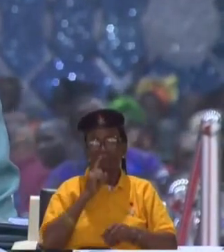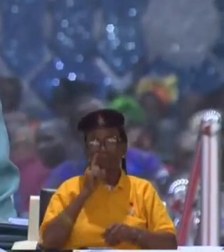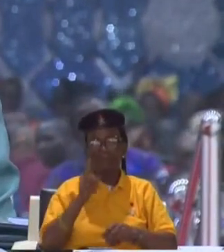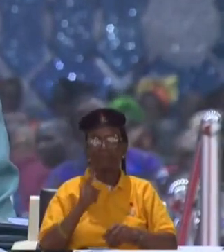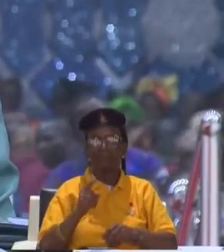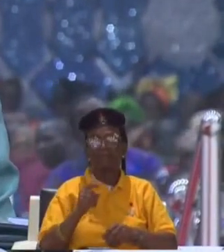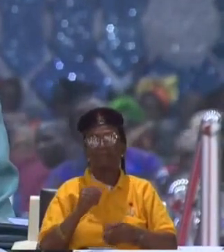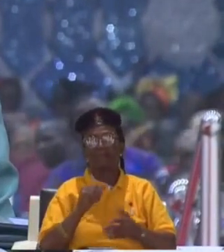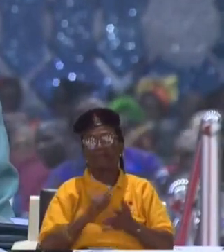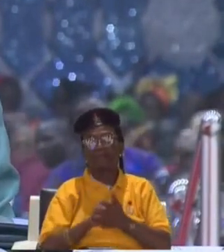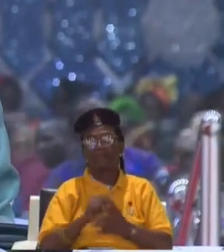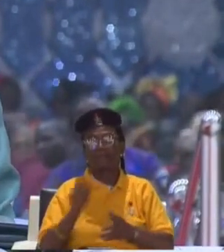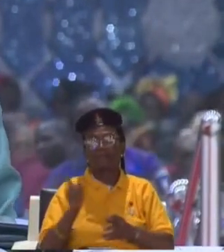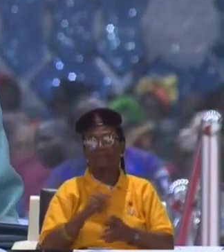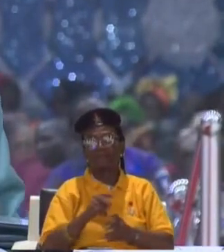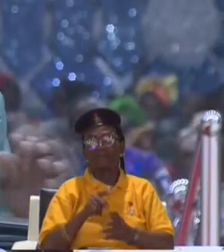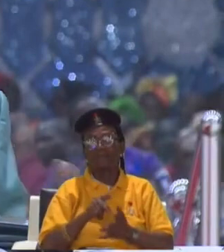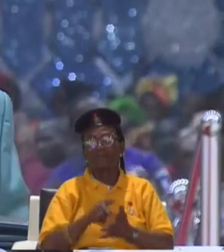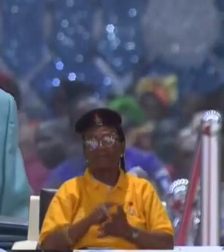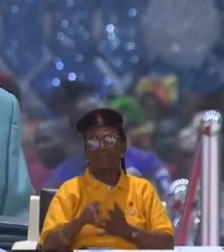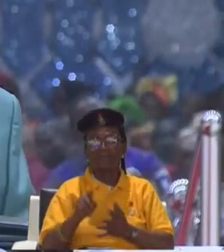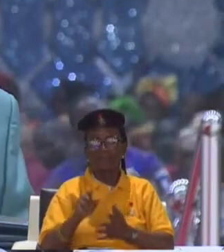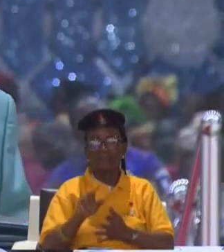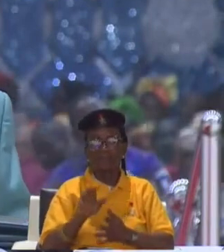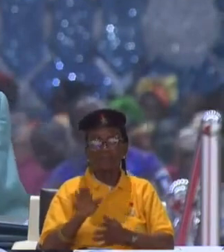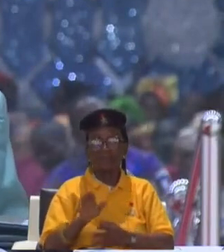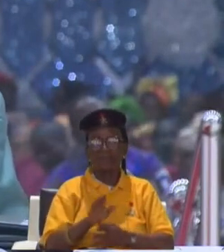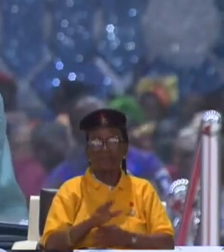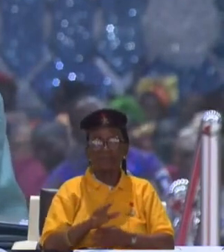you. And